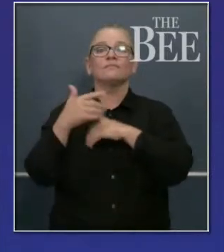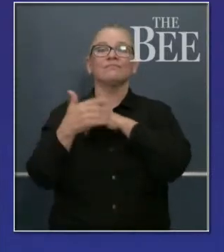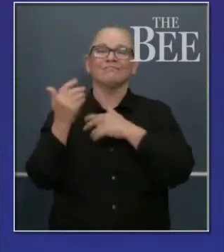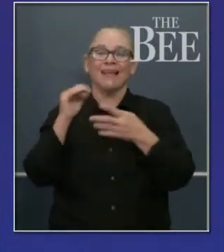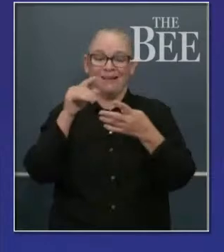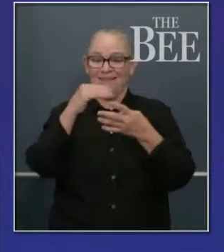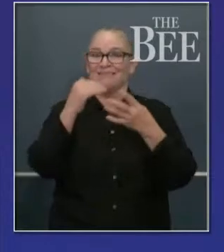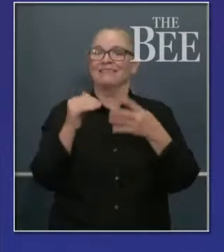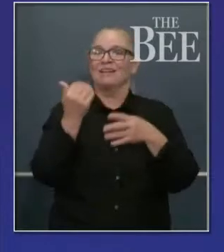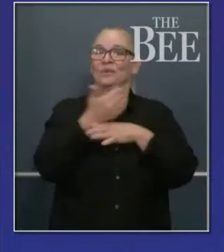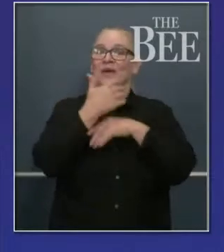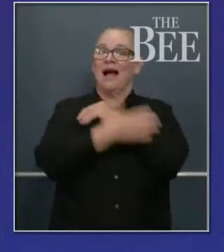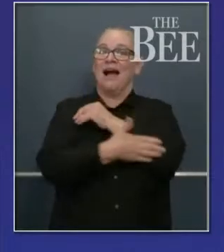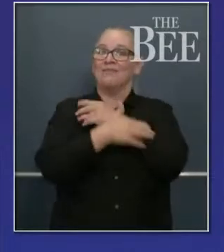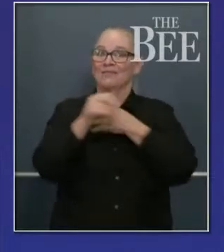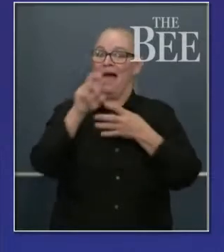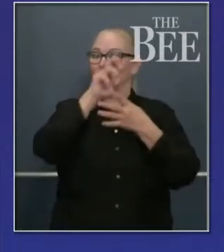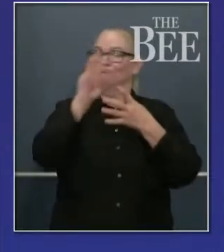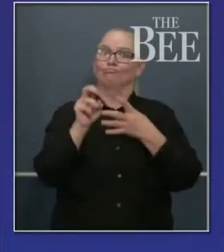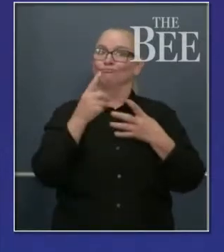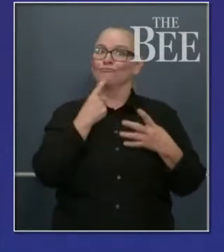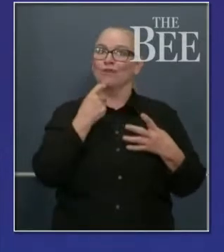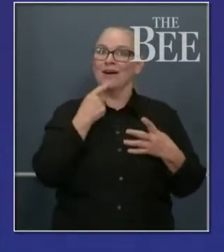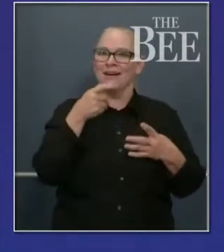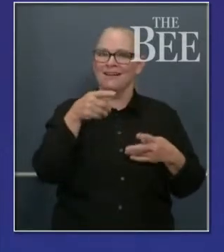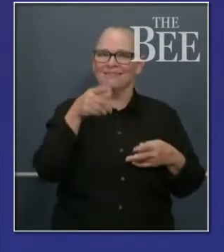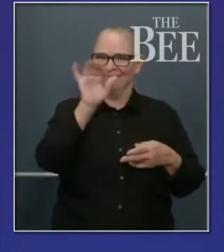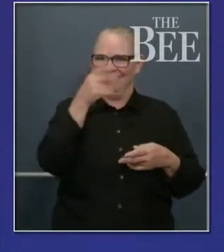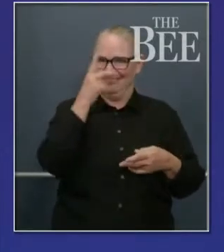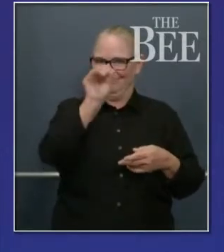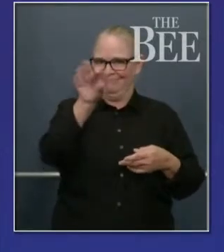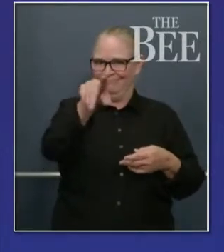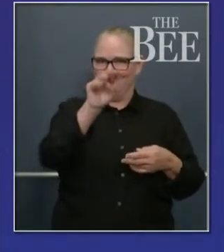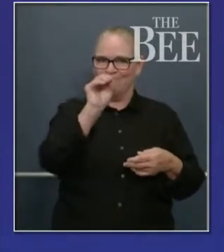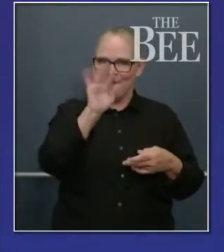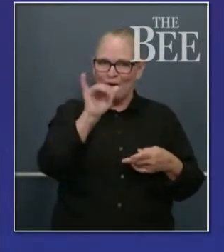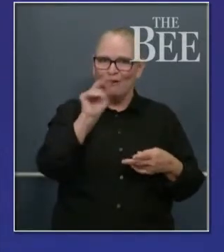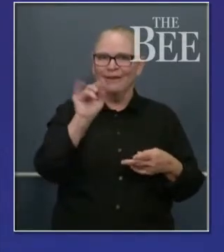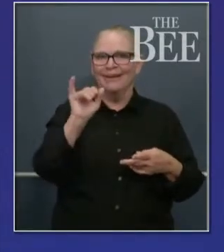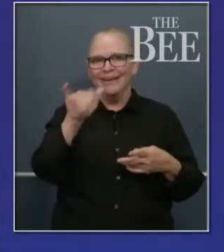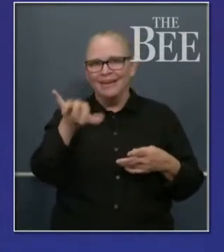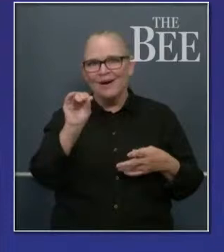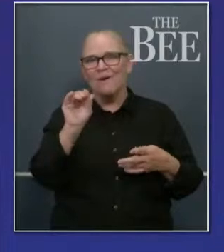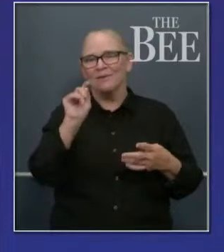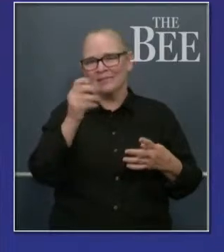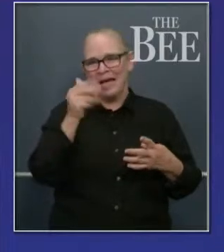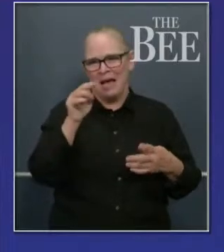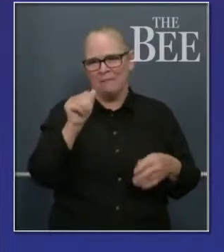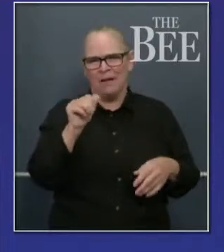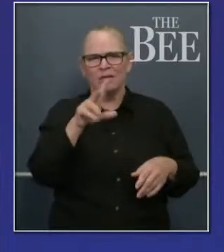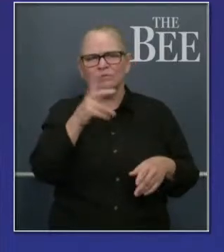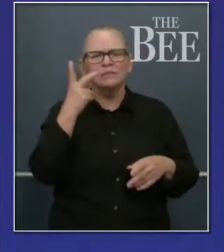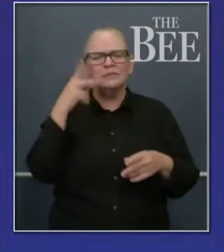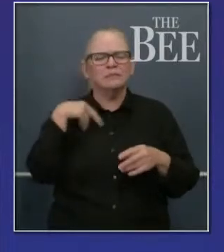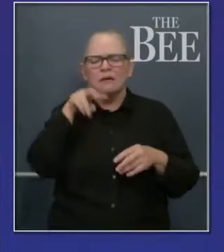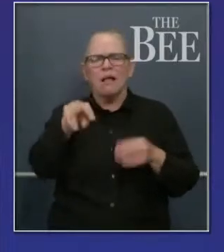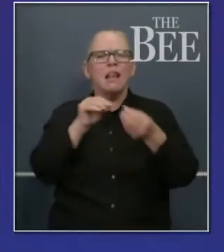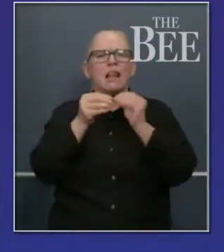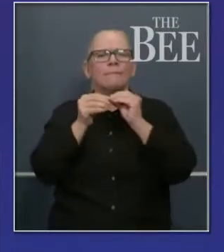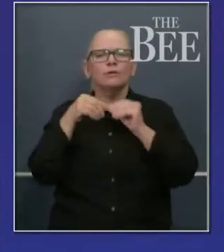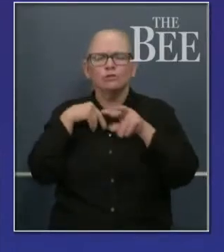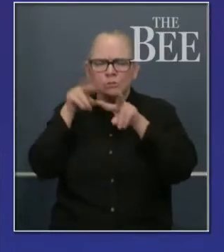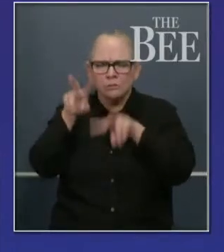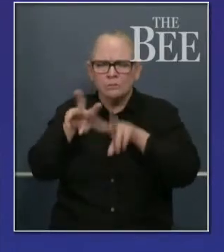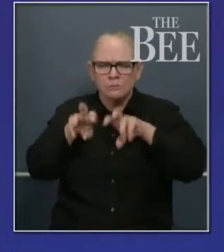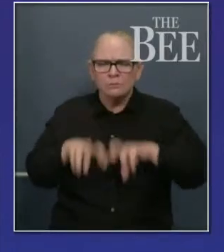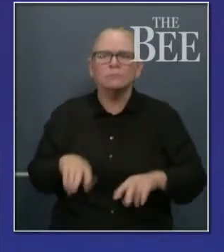County. Based upon the progress, based upon the data that we're seeing in many other counties, we expect more counties to be